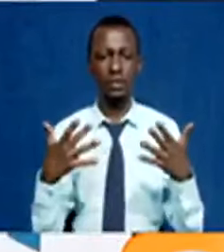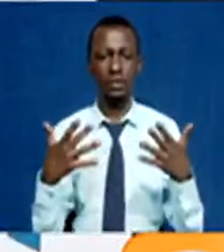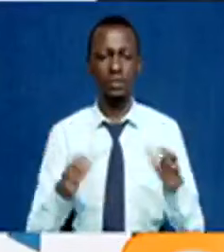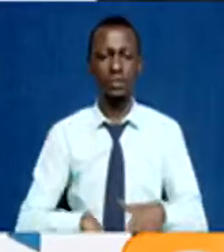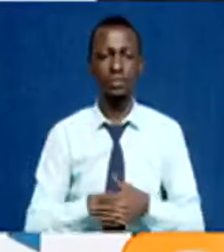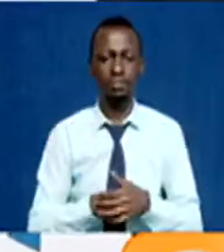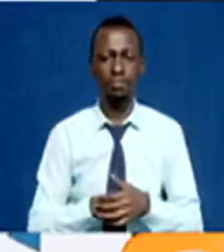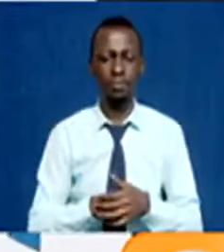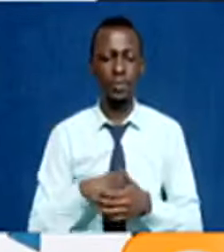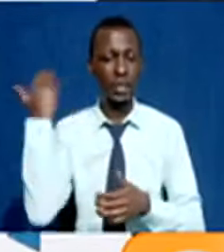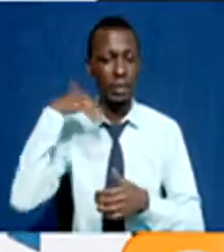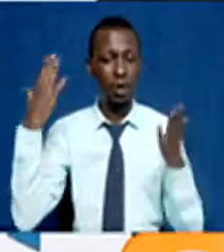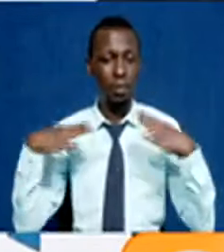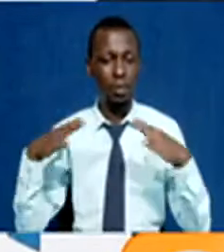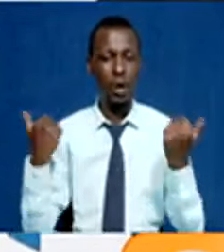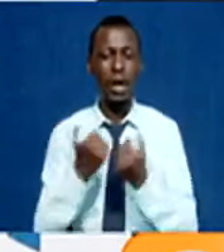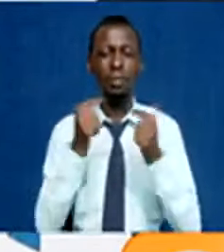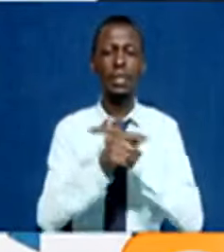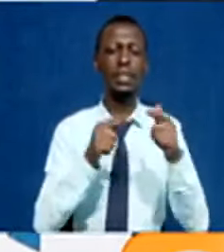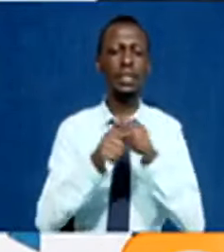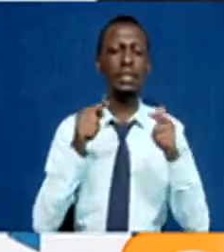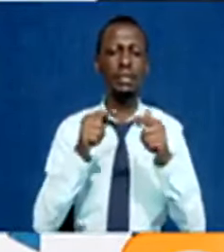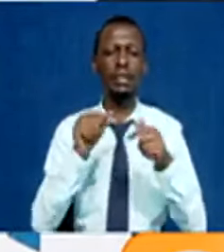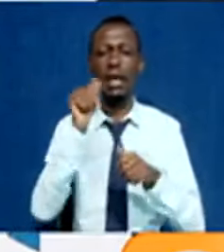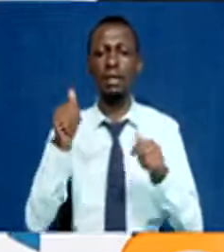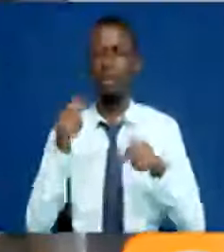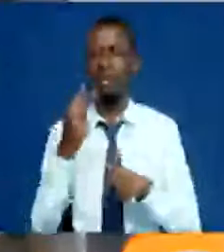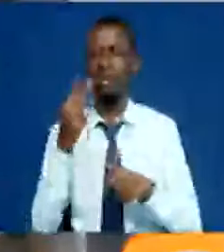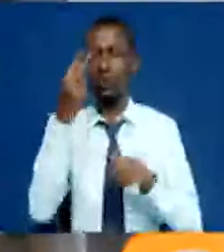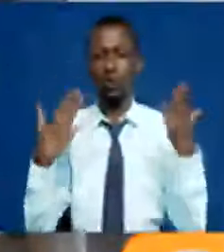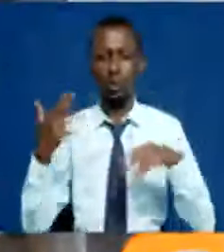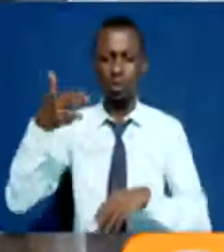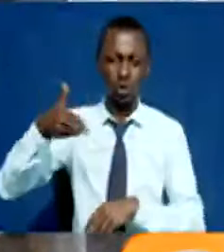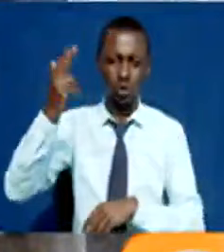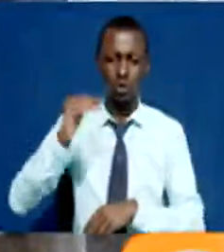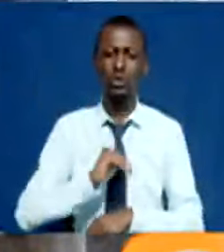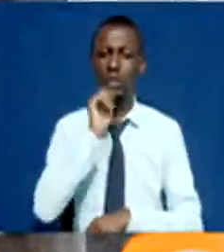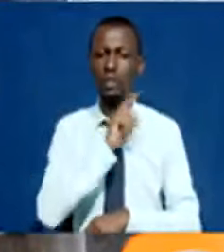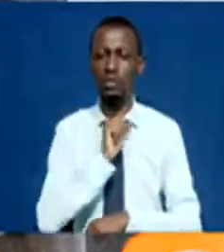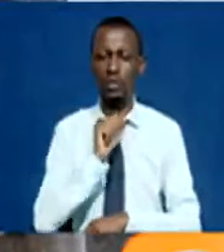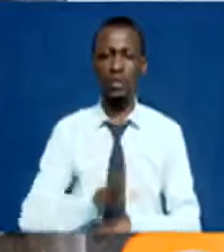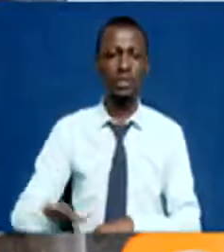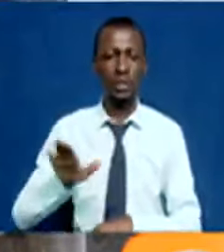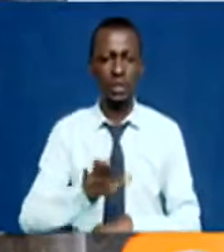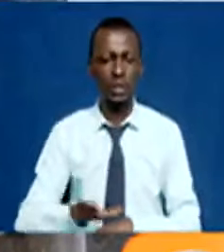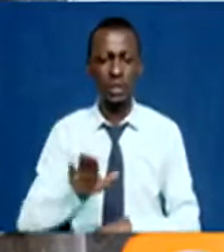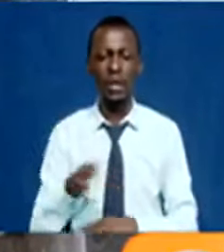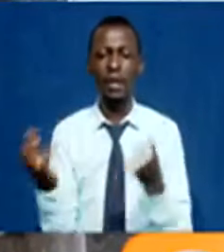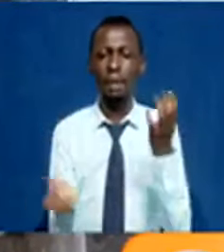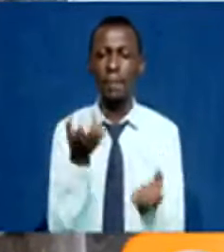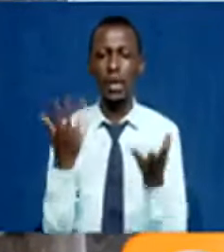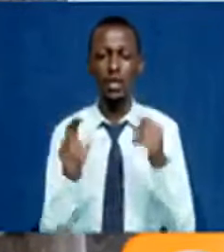The bandits who are on a killing spree shot dead two other people in Natan area, still in Baringo